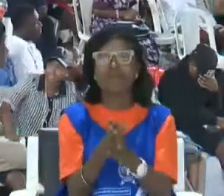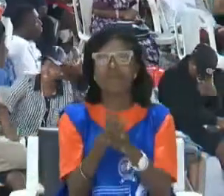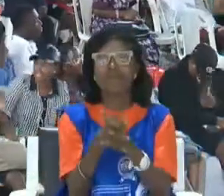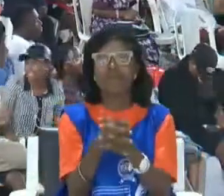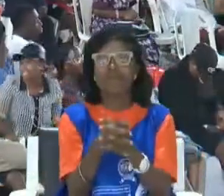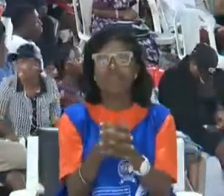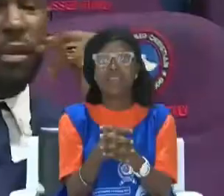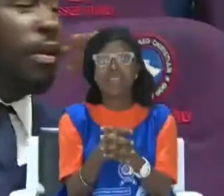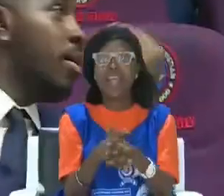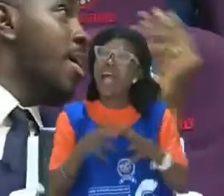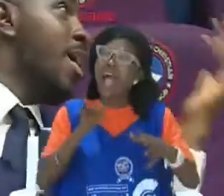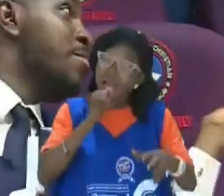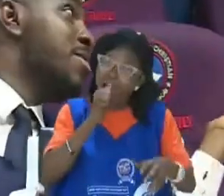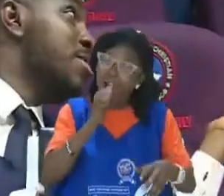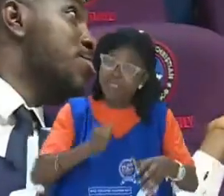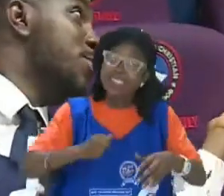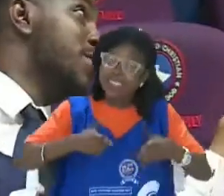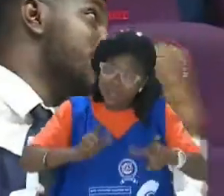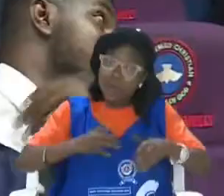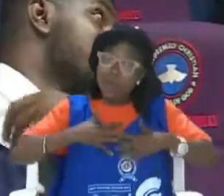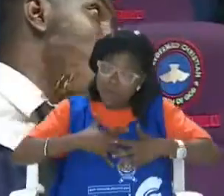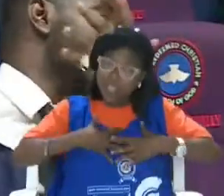I'm still breathing, you know.